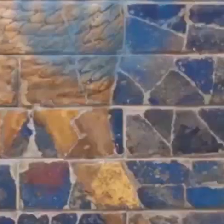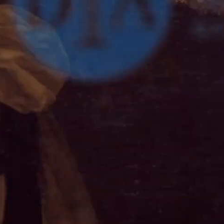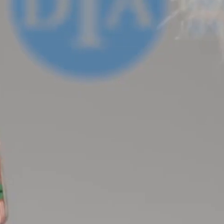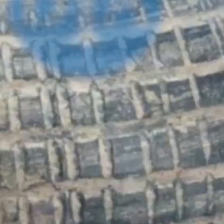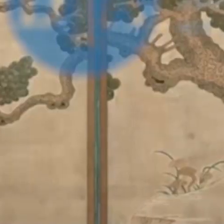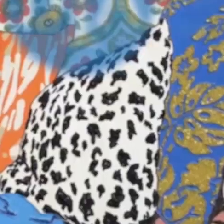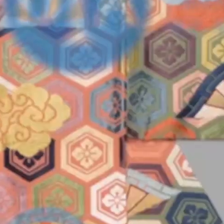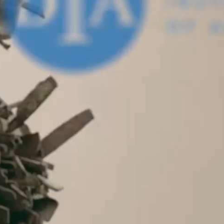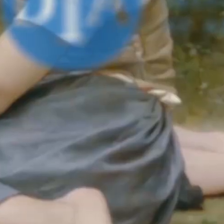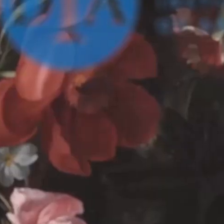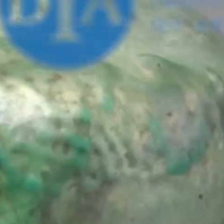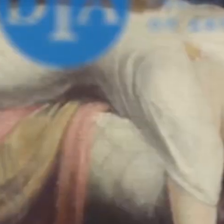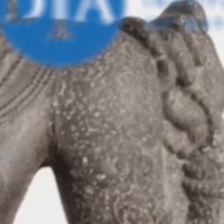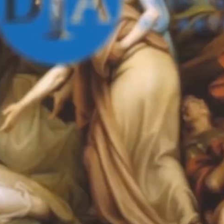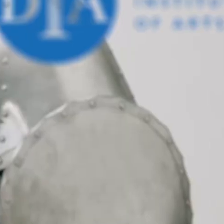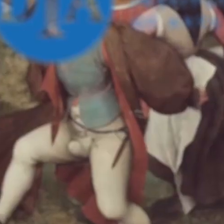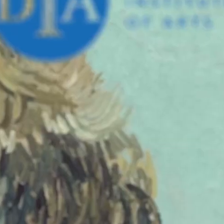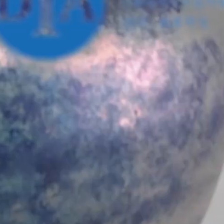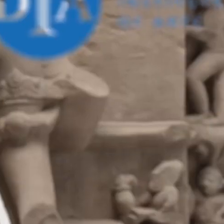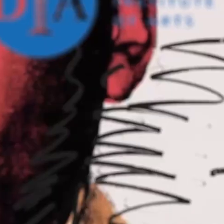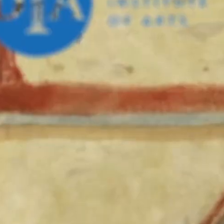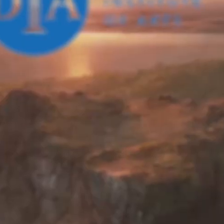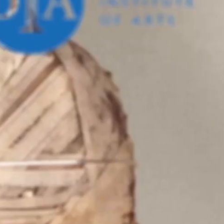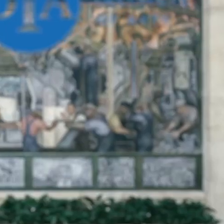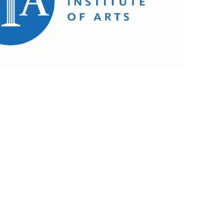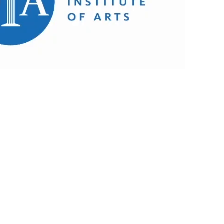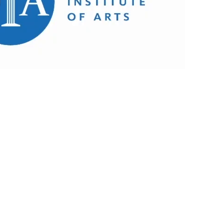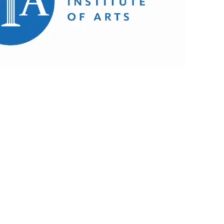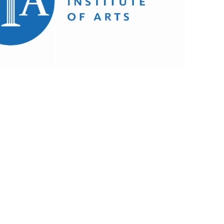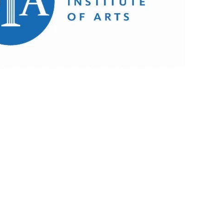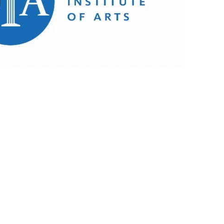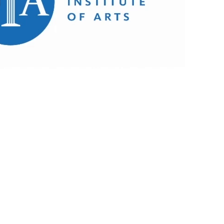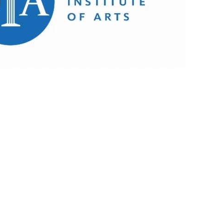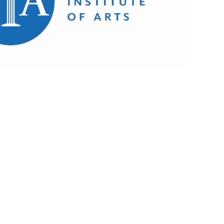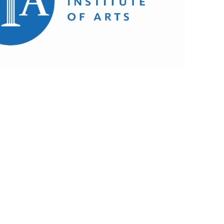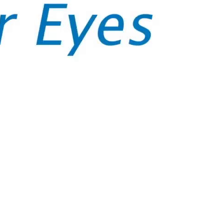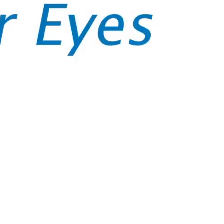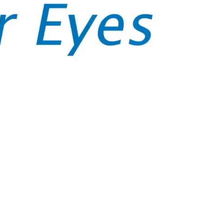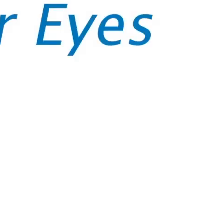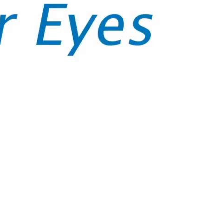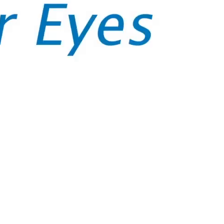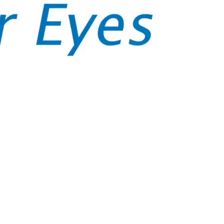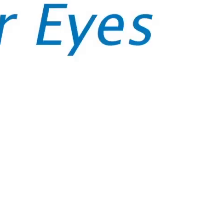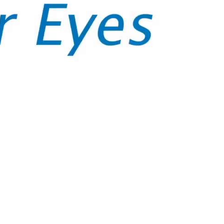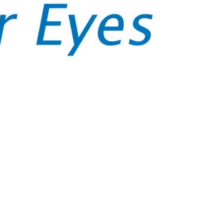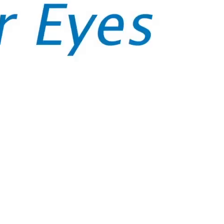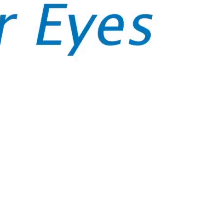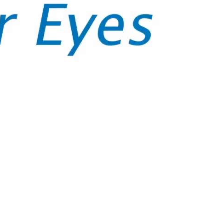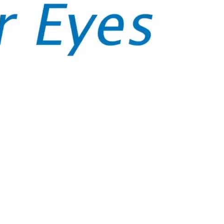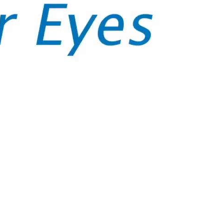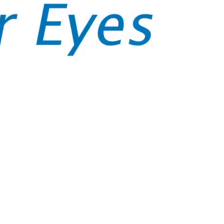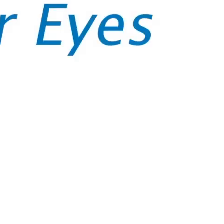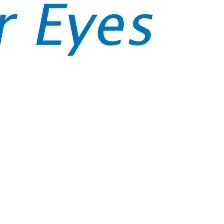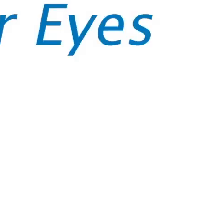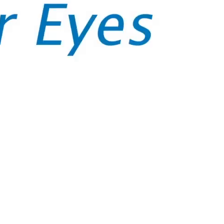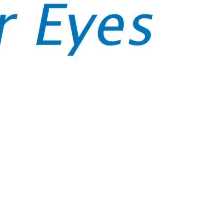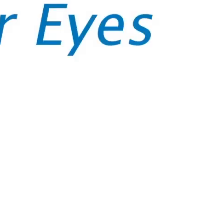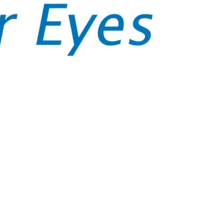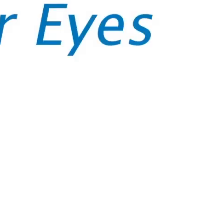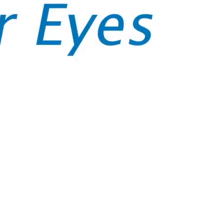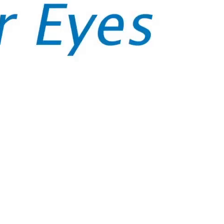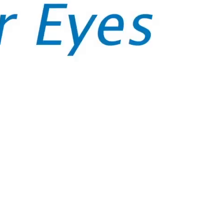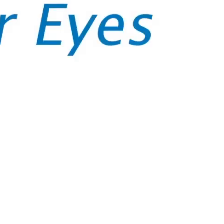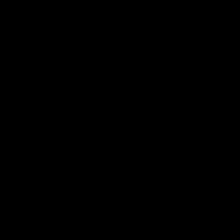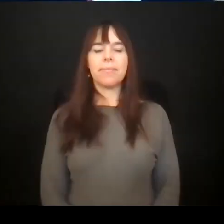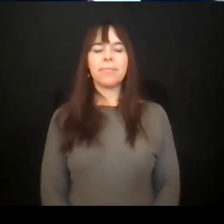A quick art montage is shown on screen. Screen Reads, at home with the DIA, presents Behind the Scene through her eyes. Frida Giblin, a slideshow, and an